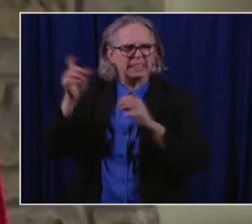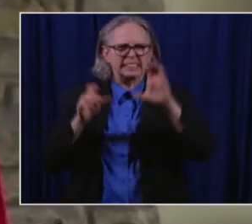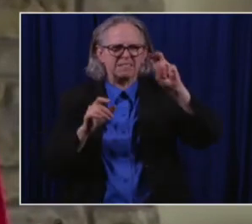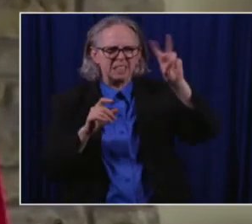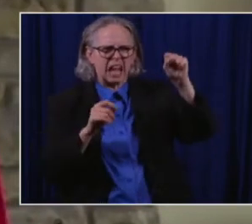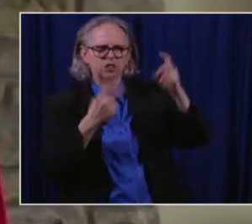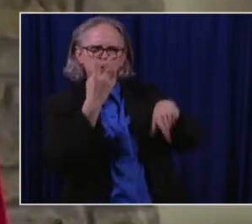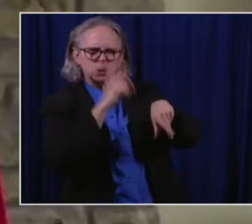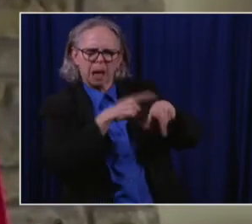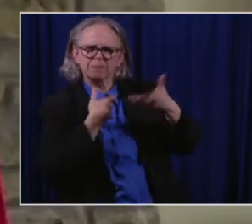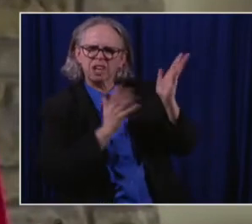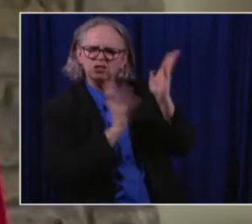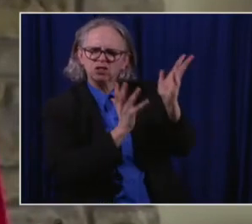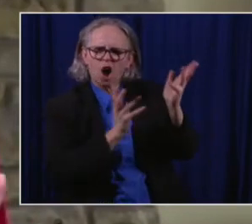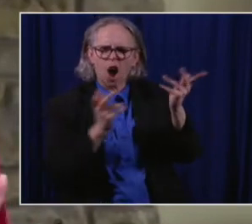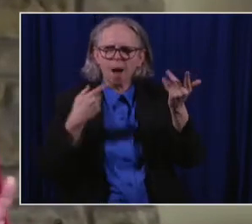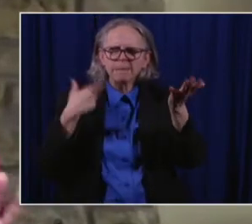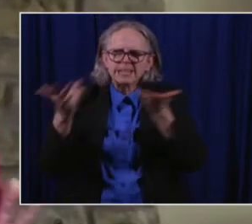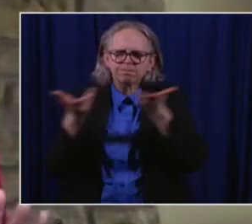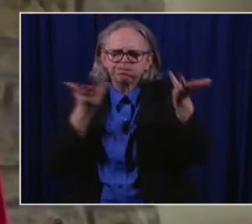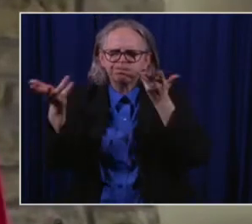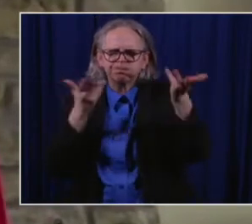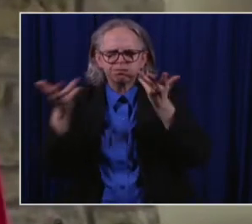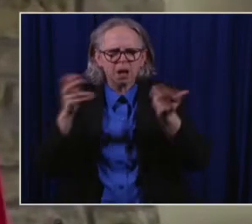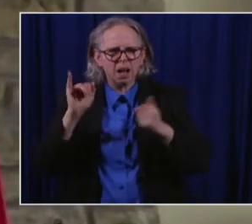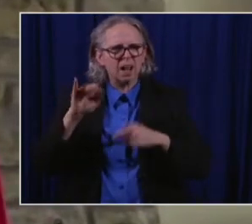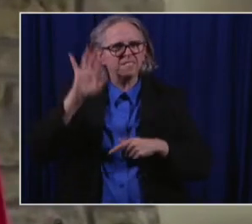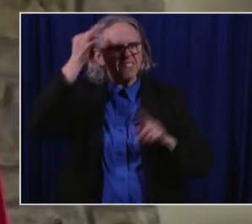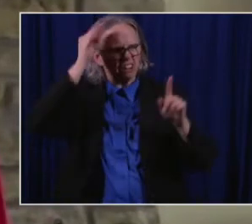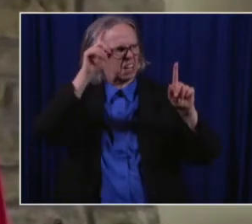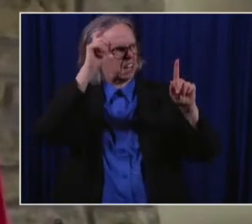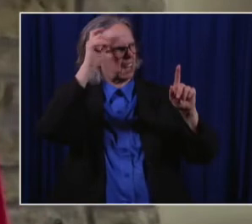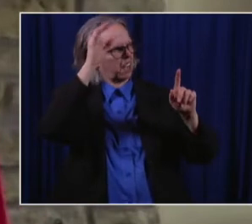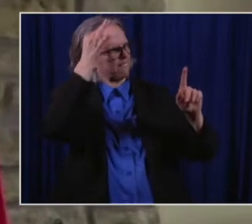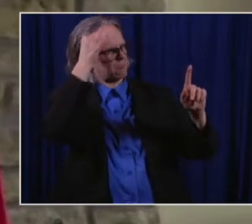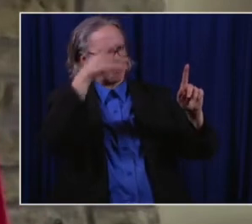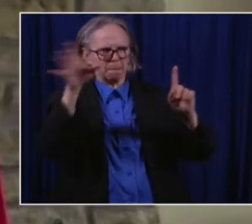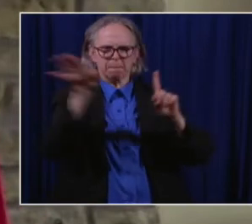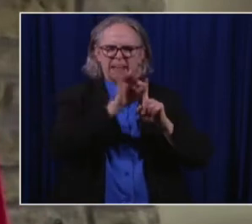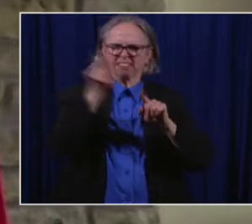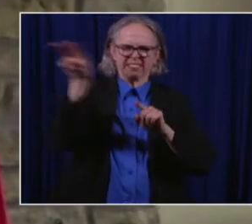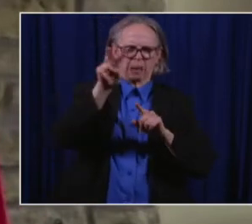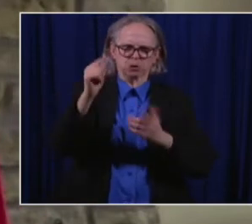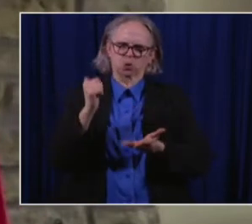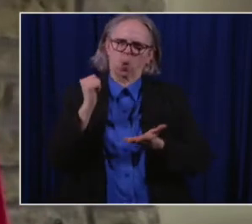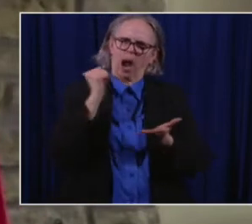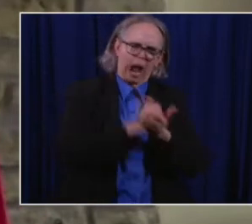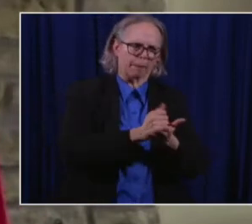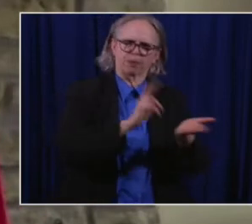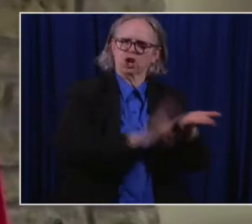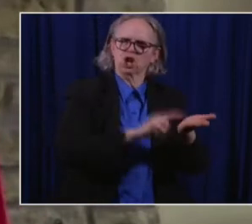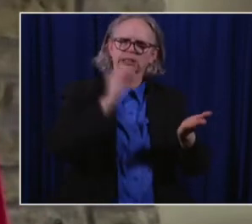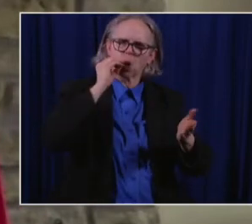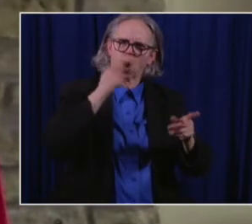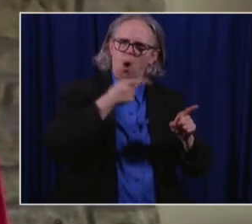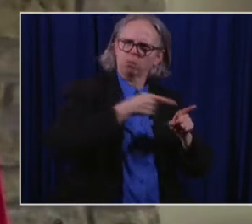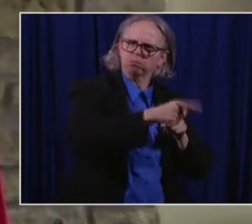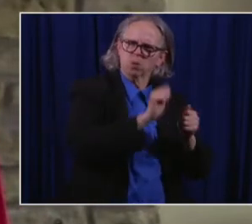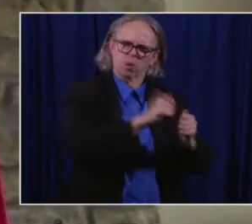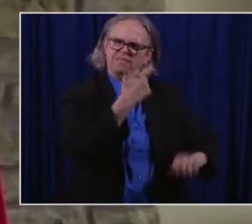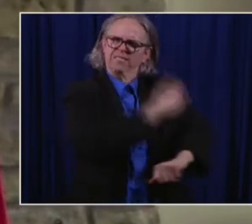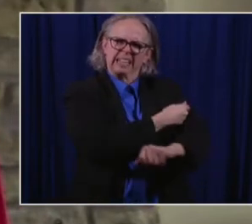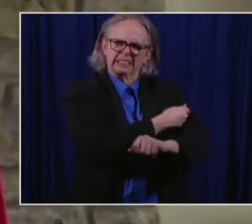them. But, so they are going to take the nursing homes, congregate